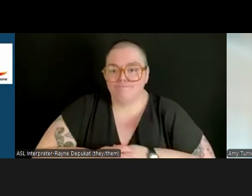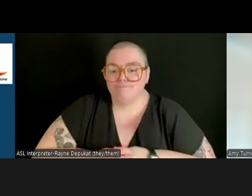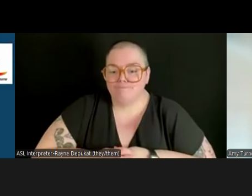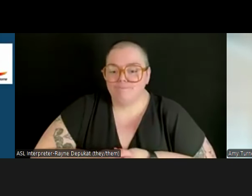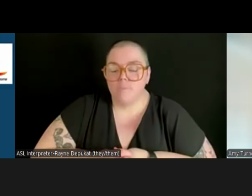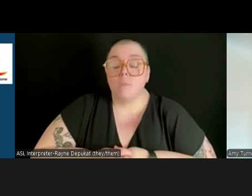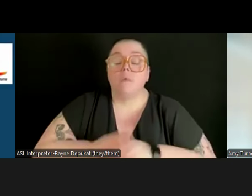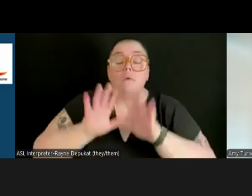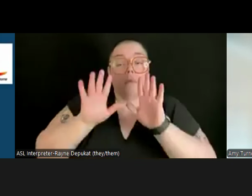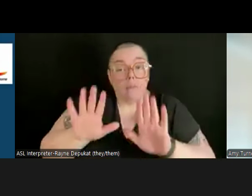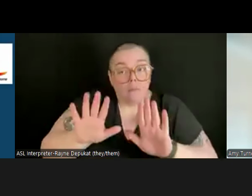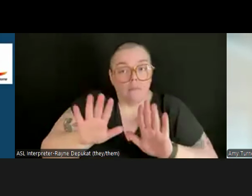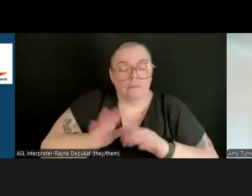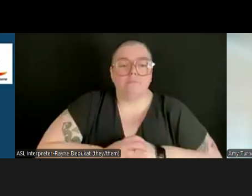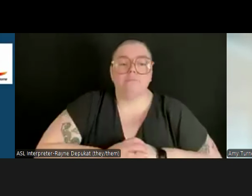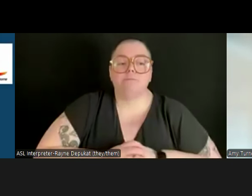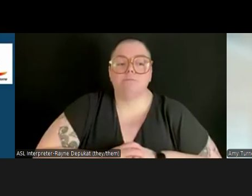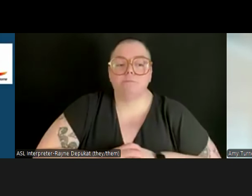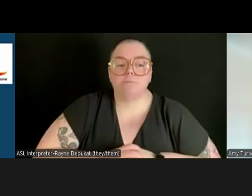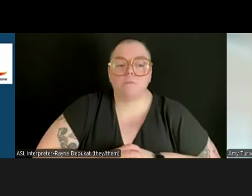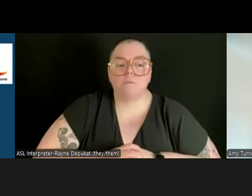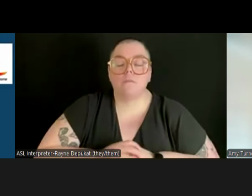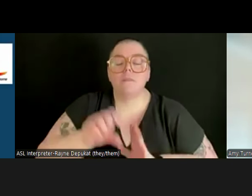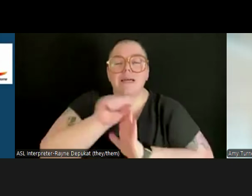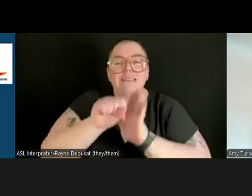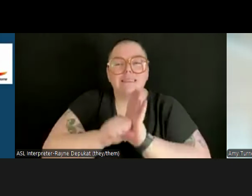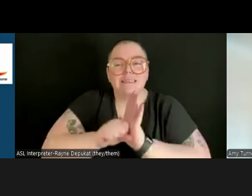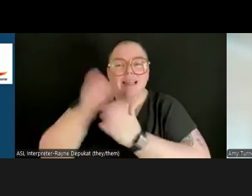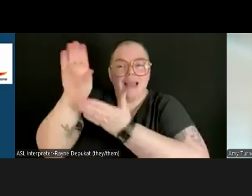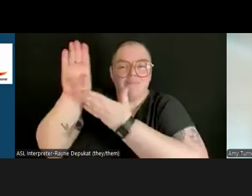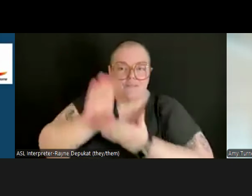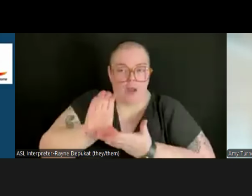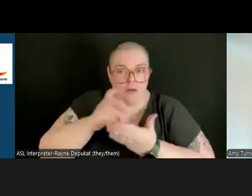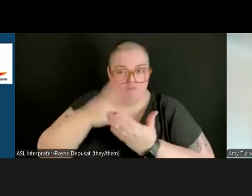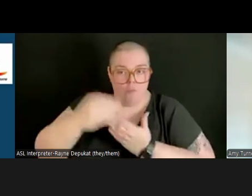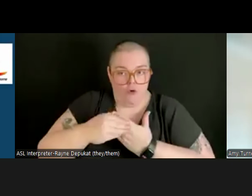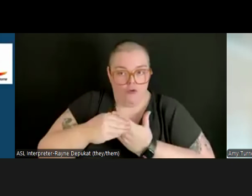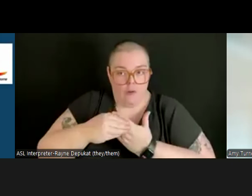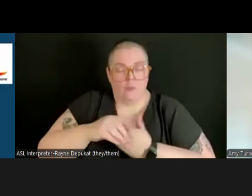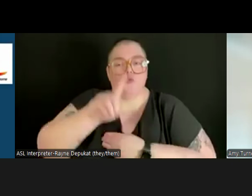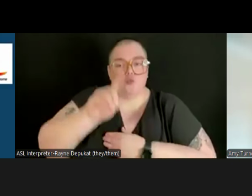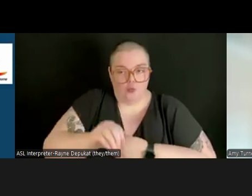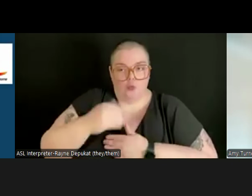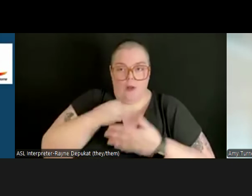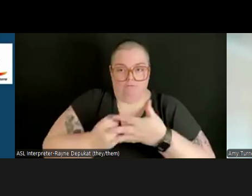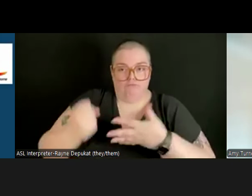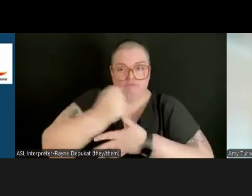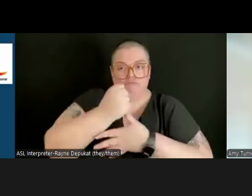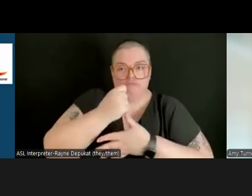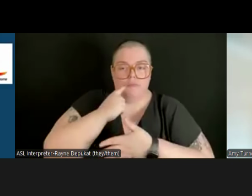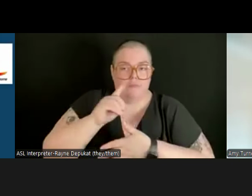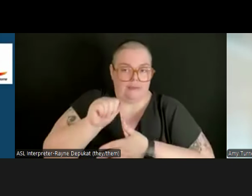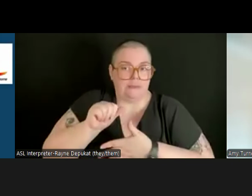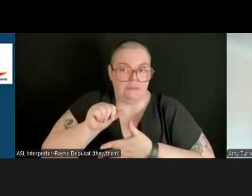Having said that, the state-funded programs do have a preference for disability. And so